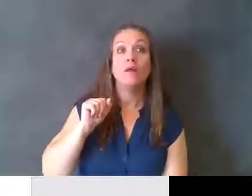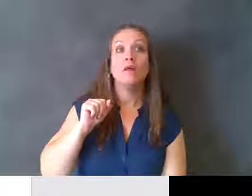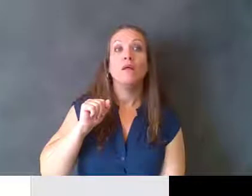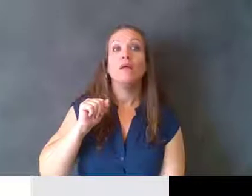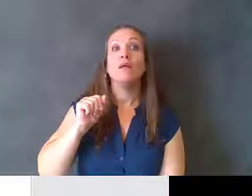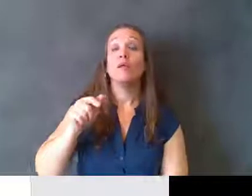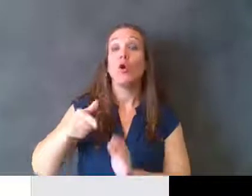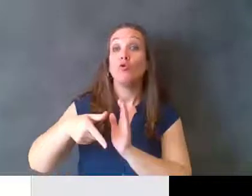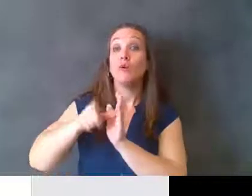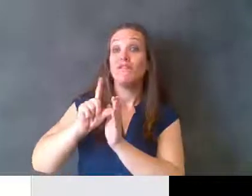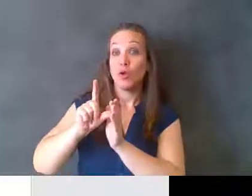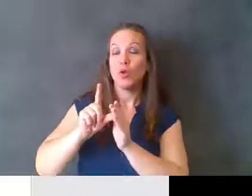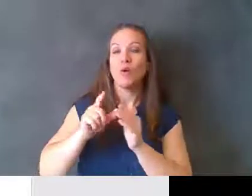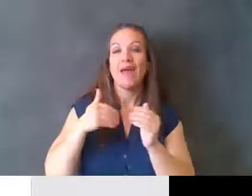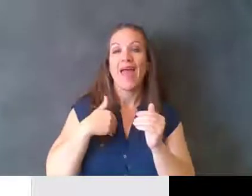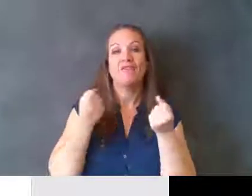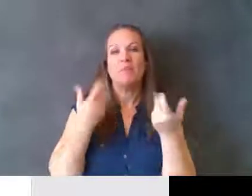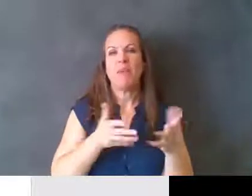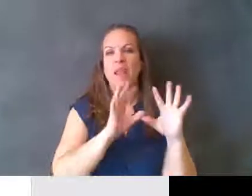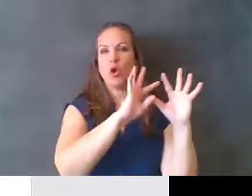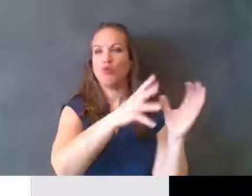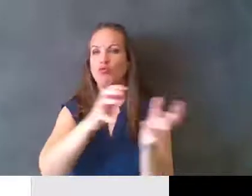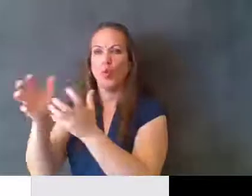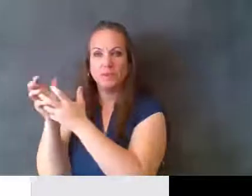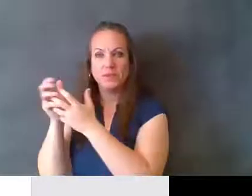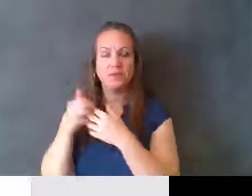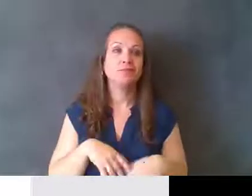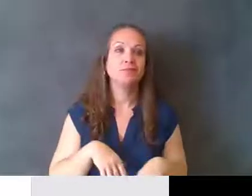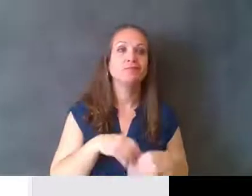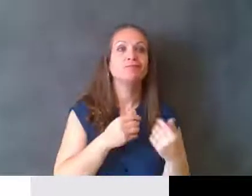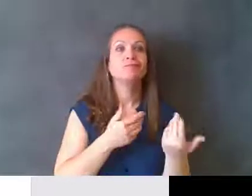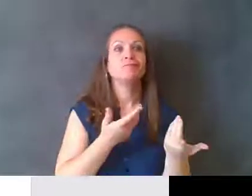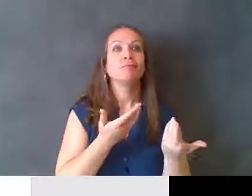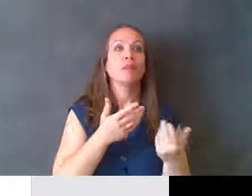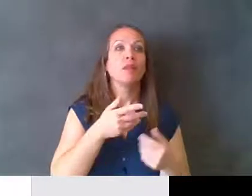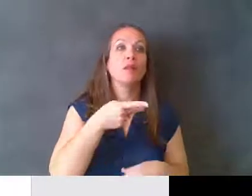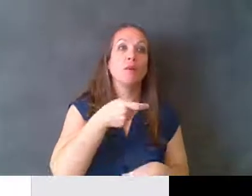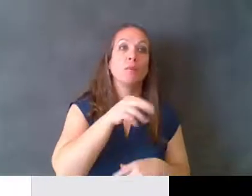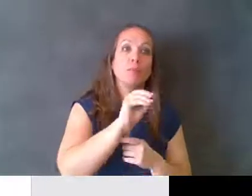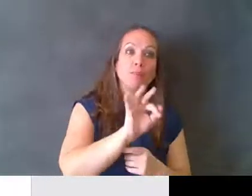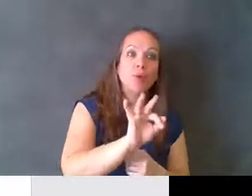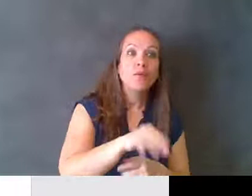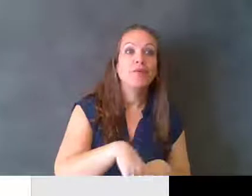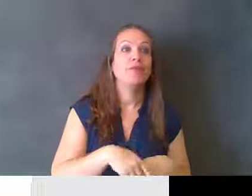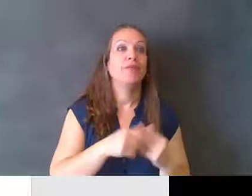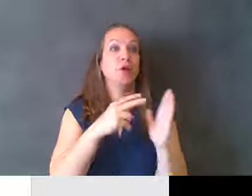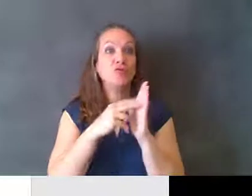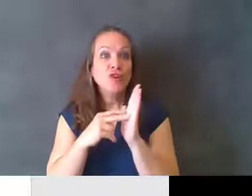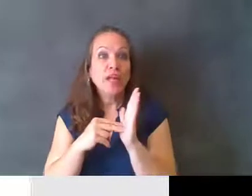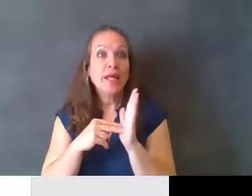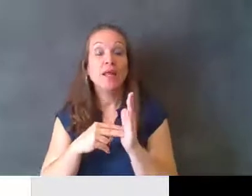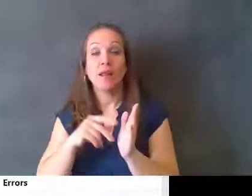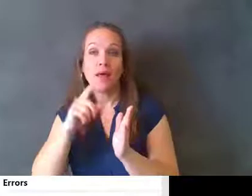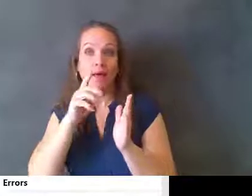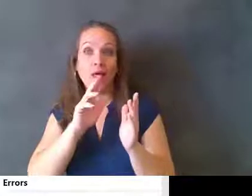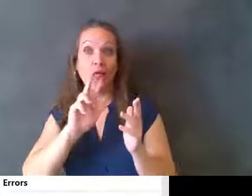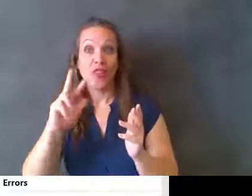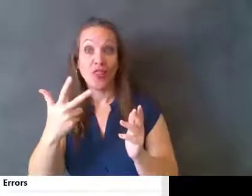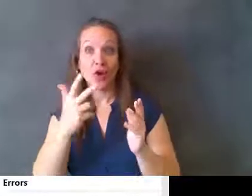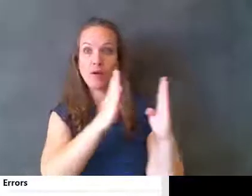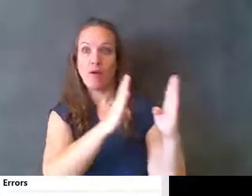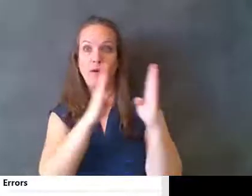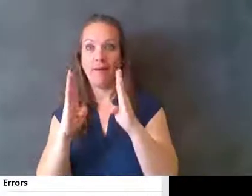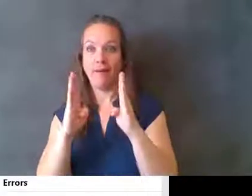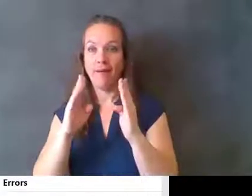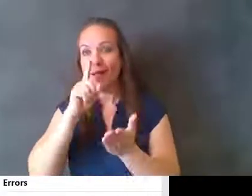ribbon. So it says Proofing, Speech, Accessibility. I'm going to select Check Accessibility. And this will pop